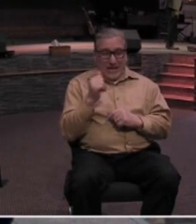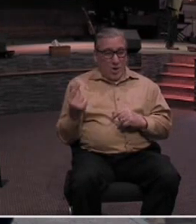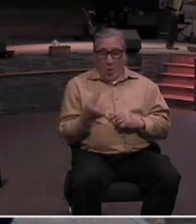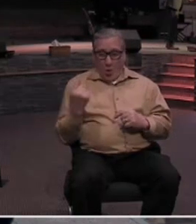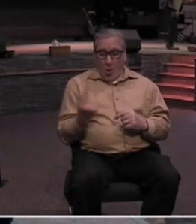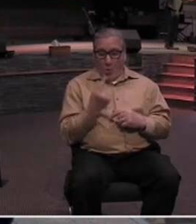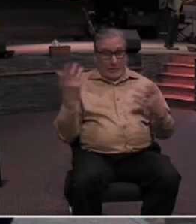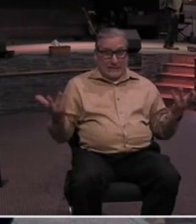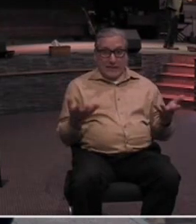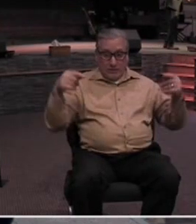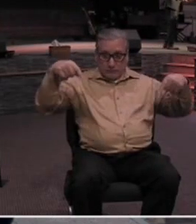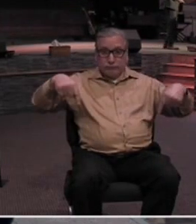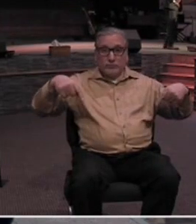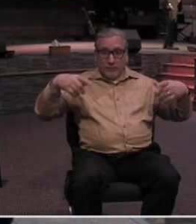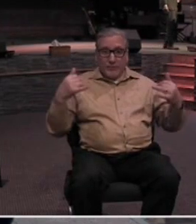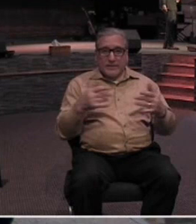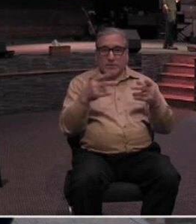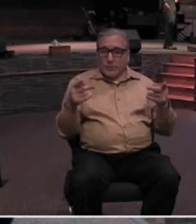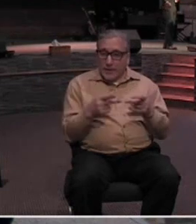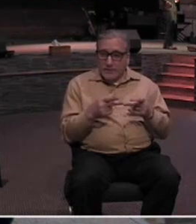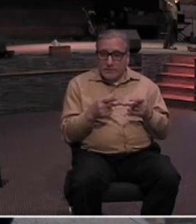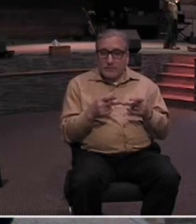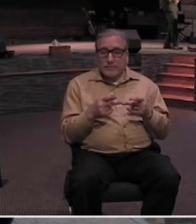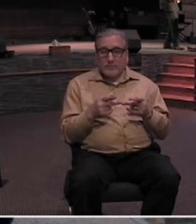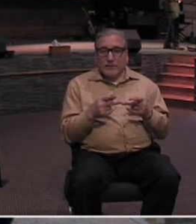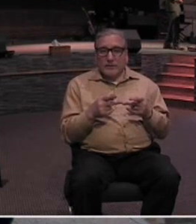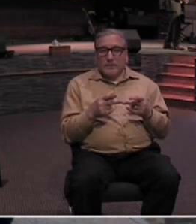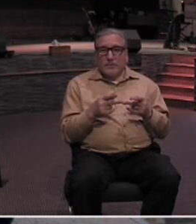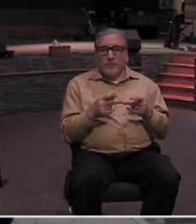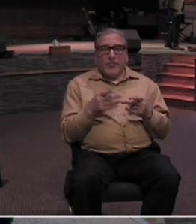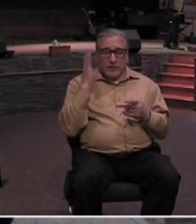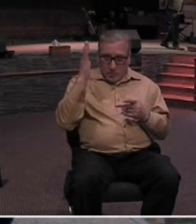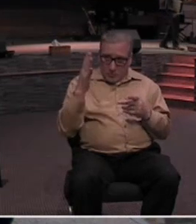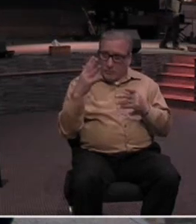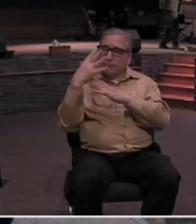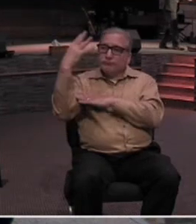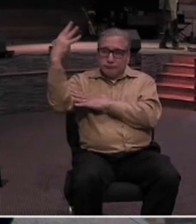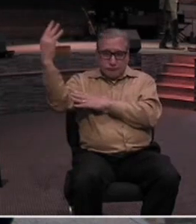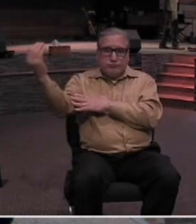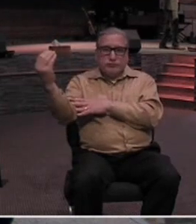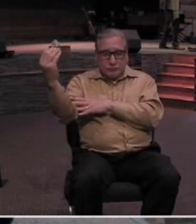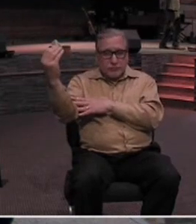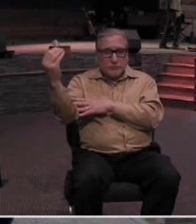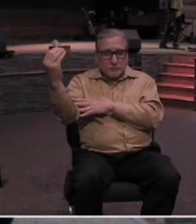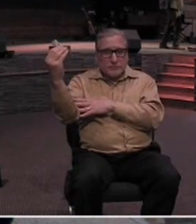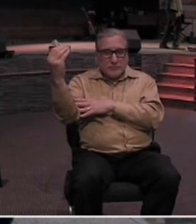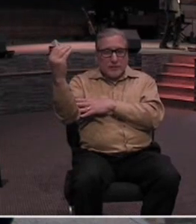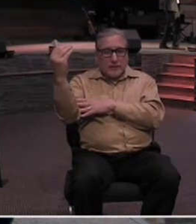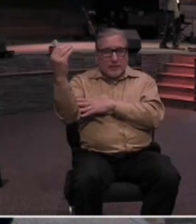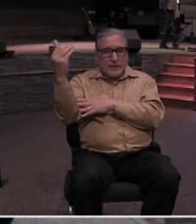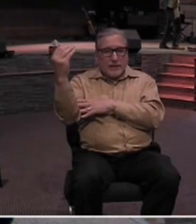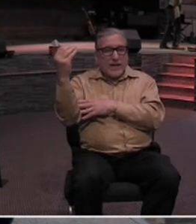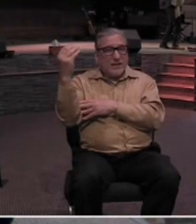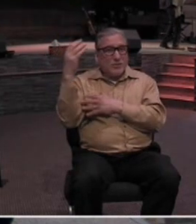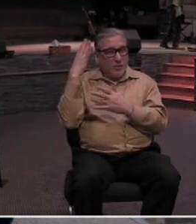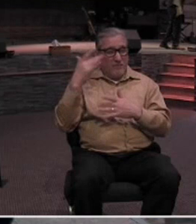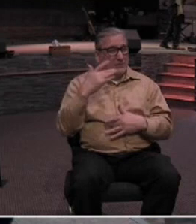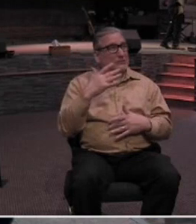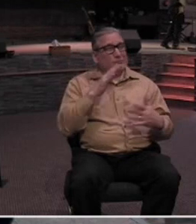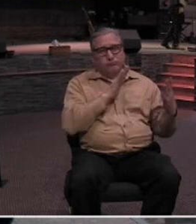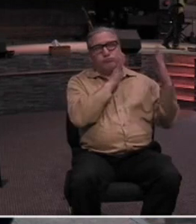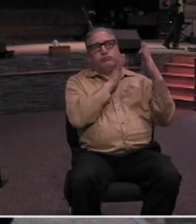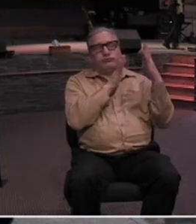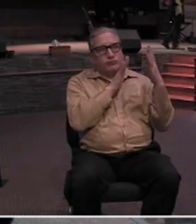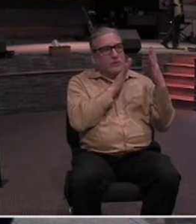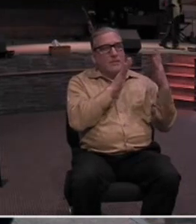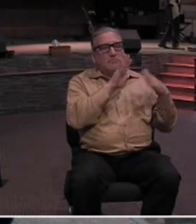facility. You're not going to always be in this building. You're going to walk out these doors and you're going to be, amen, hit once again with reality of